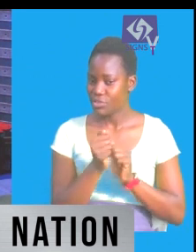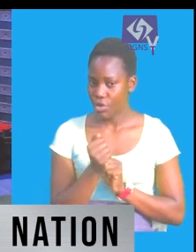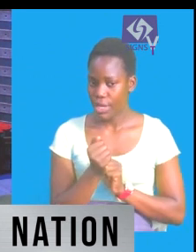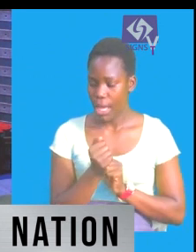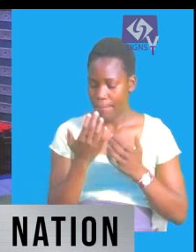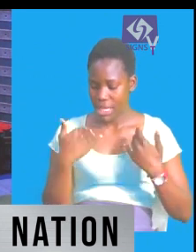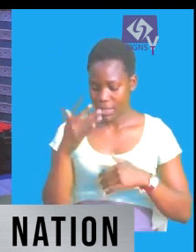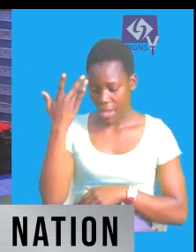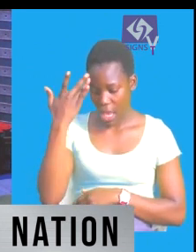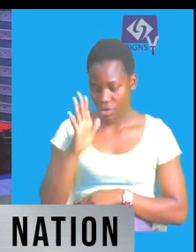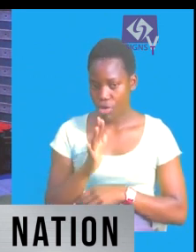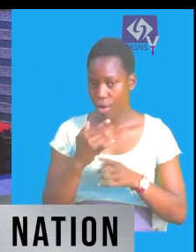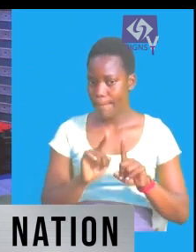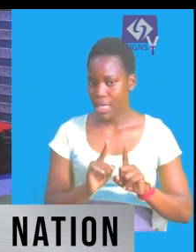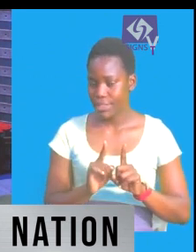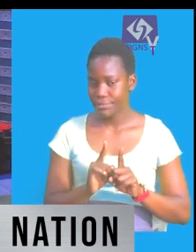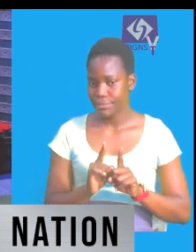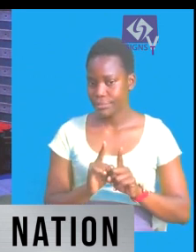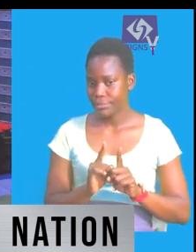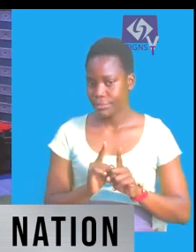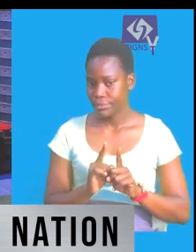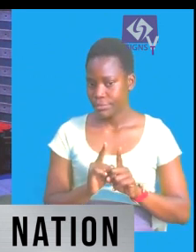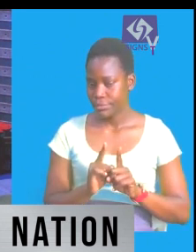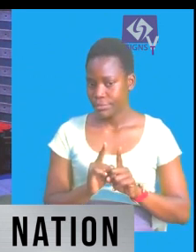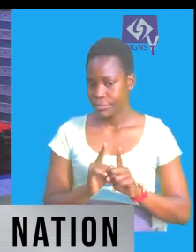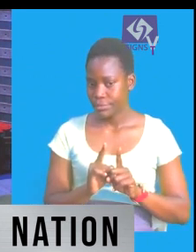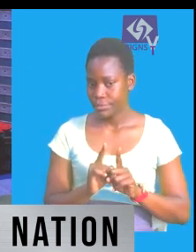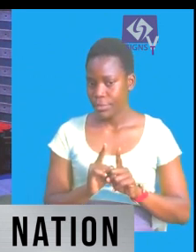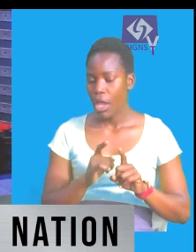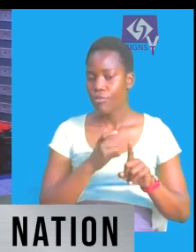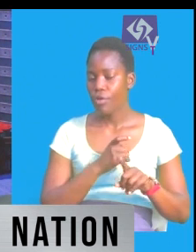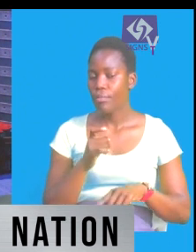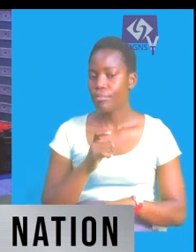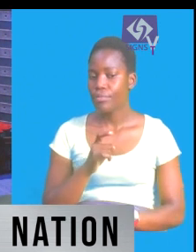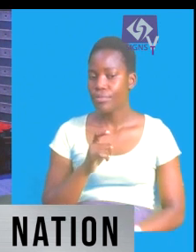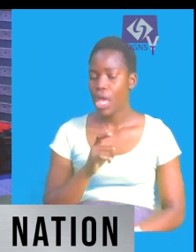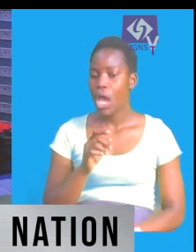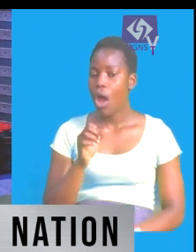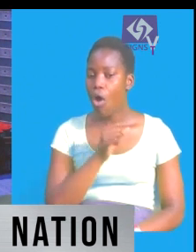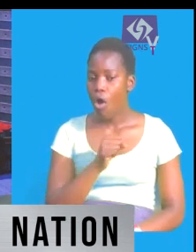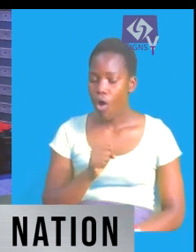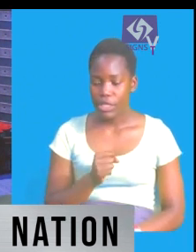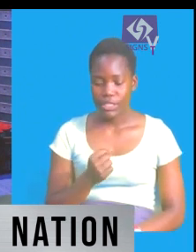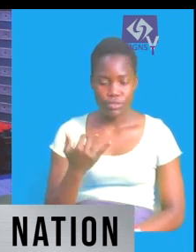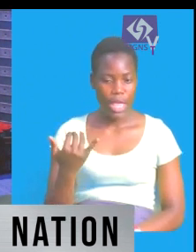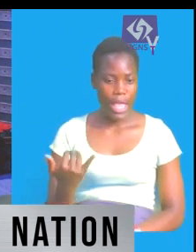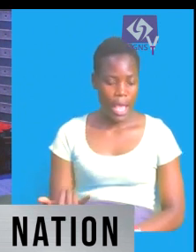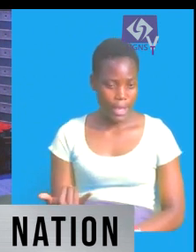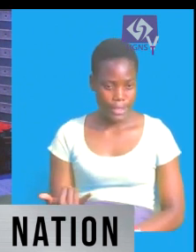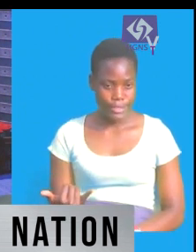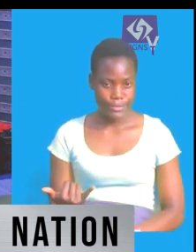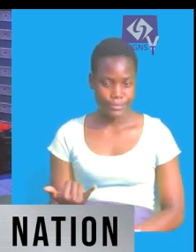I don't know, the most, from the oldest to the youngest.